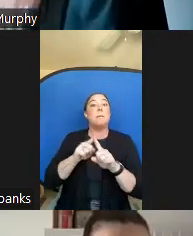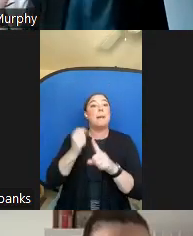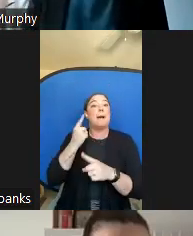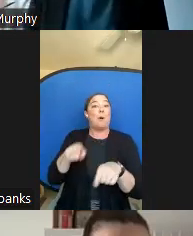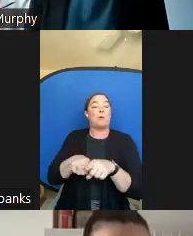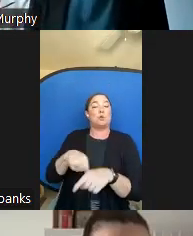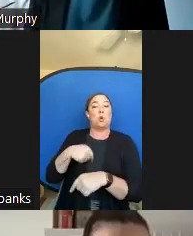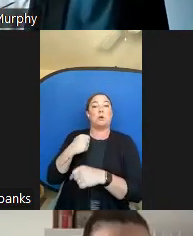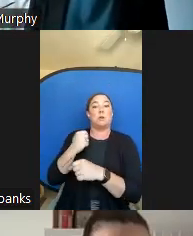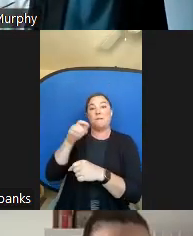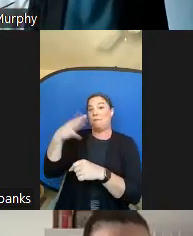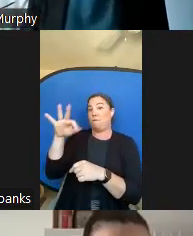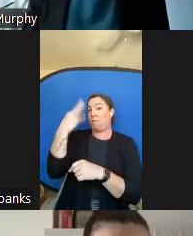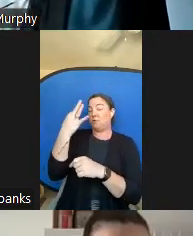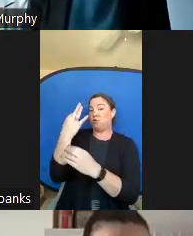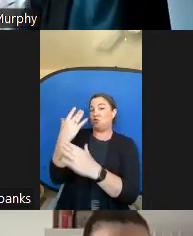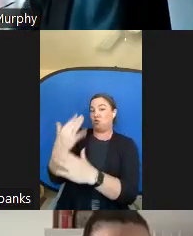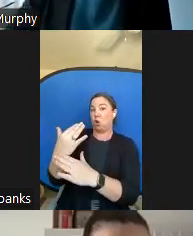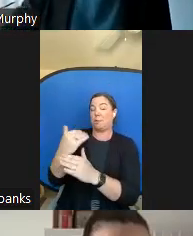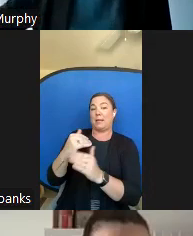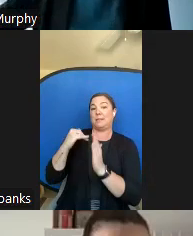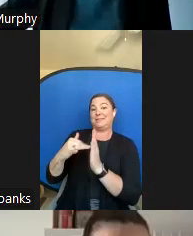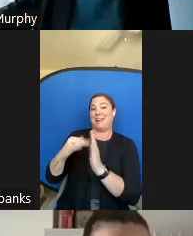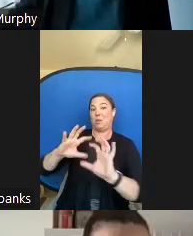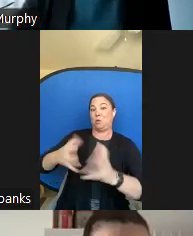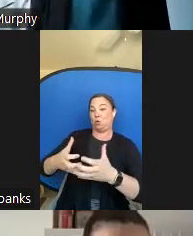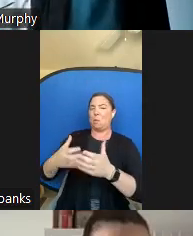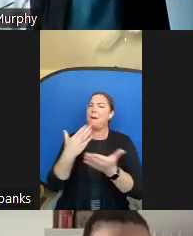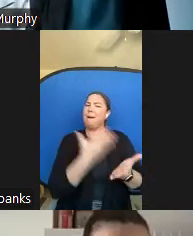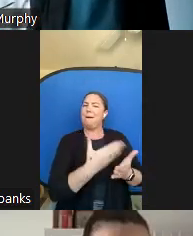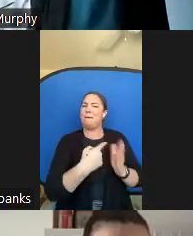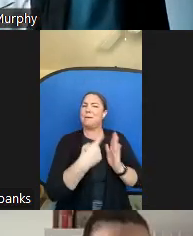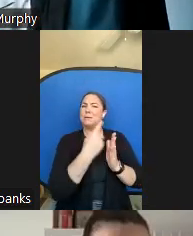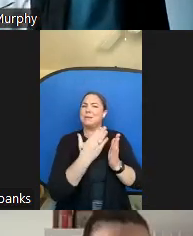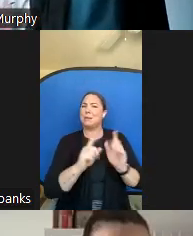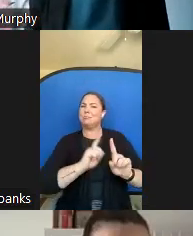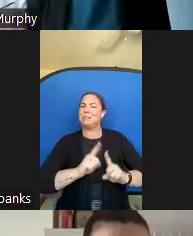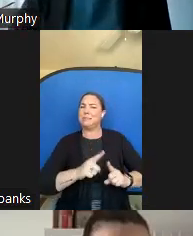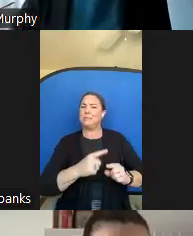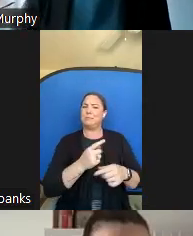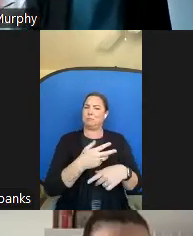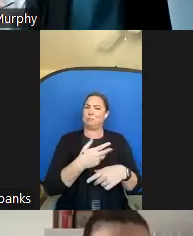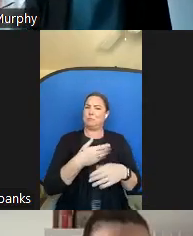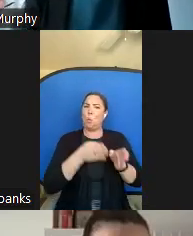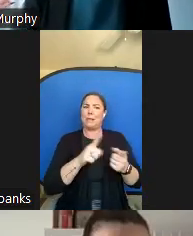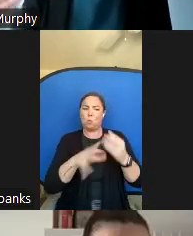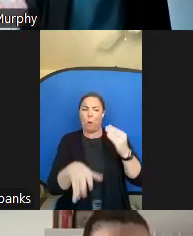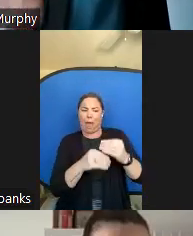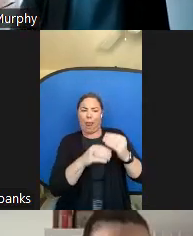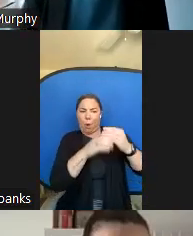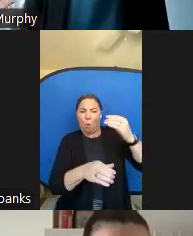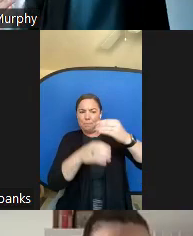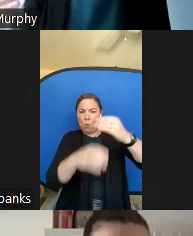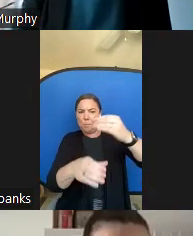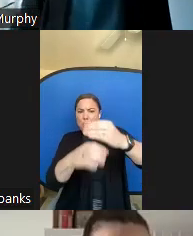some important innovations. In this case, the potters appear to have added channels into the chamber in order to allow the